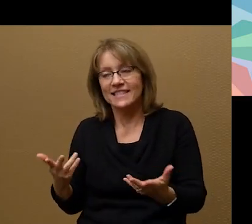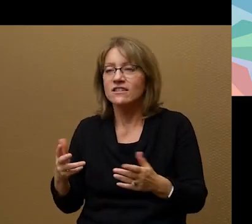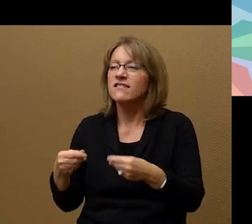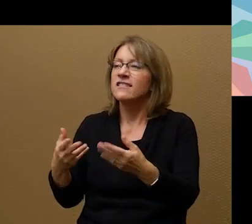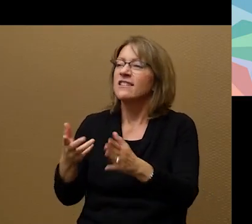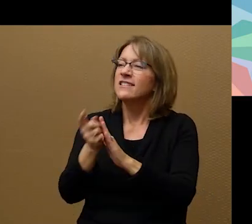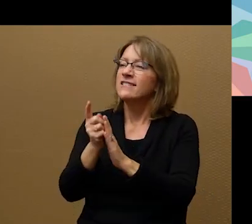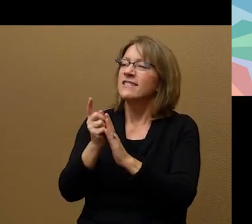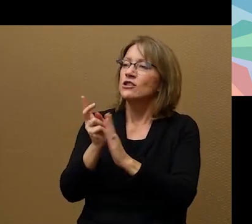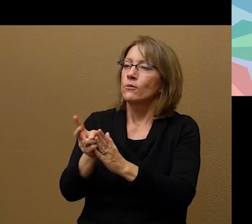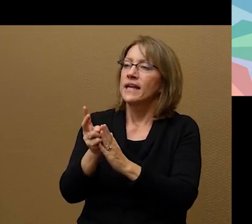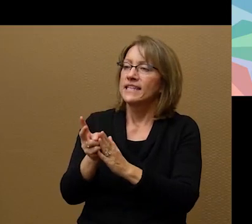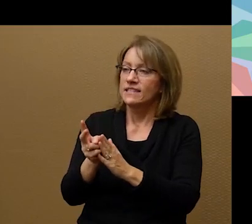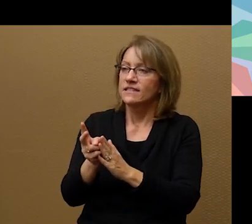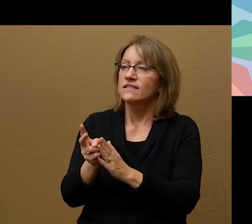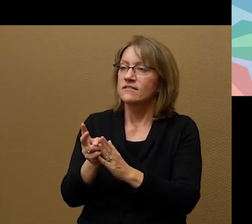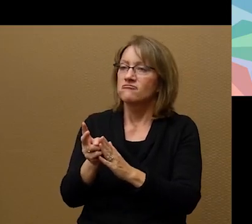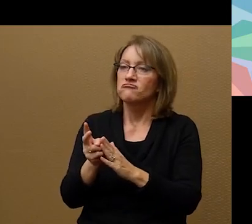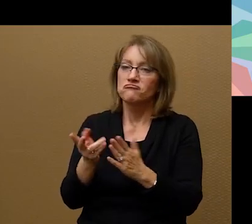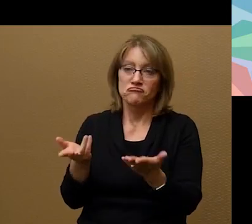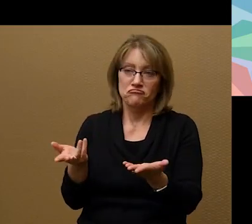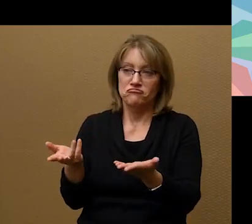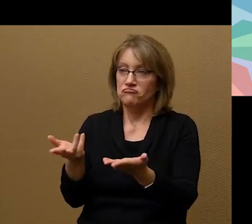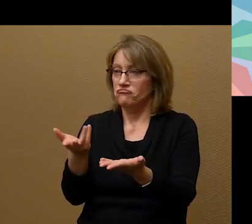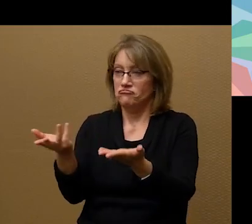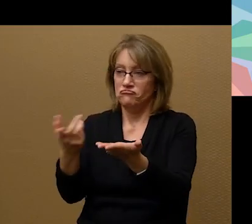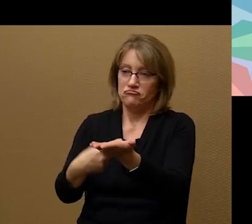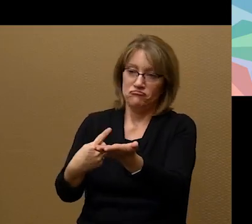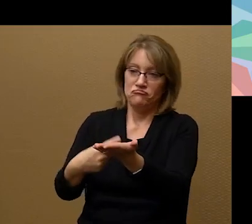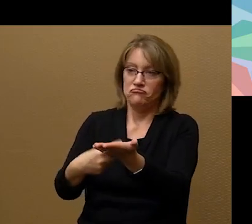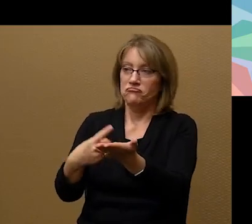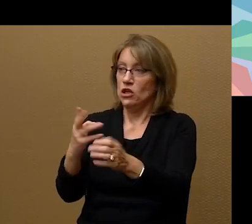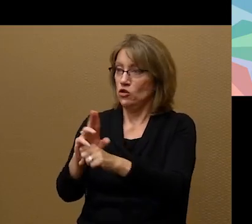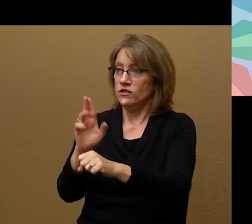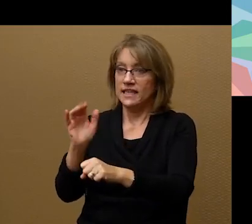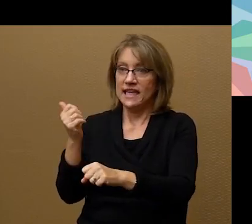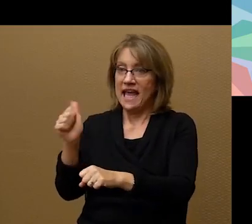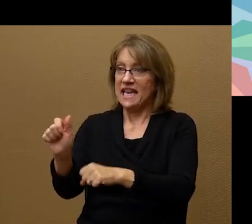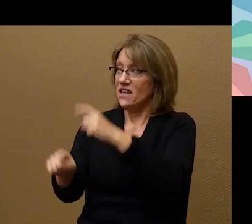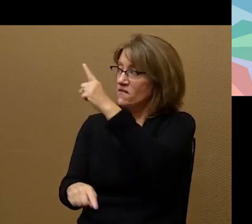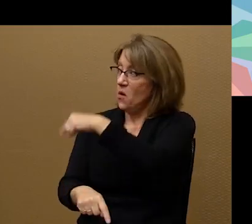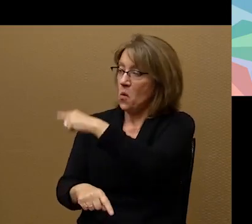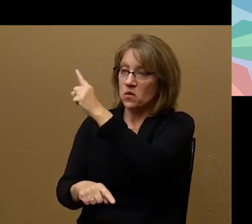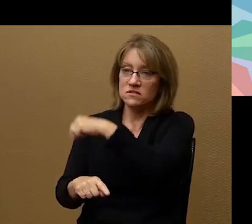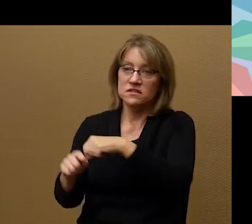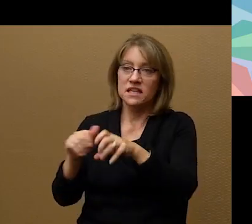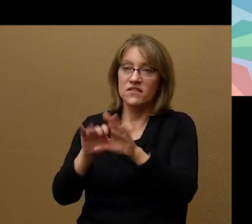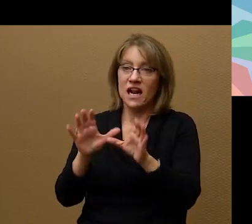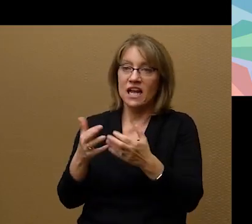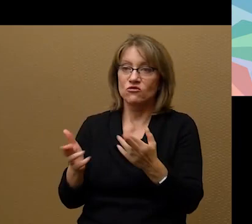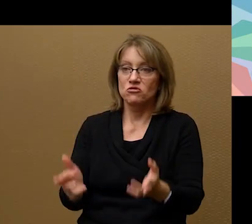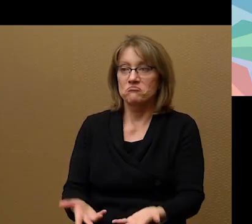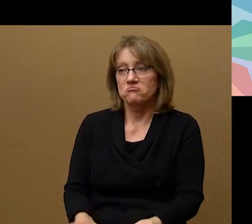minute or two to see if you guys are using any of these in your classroom now.